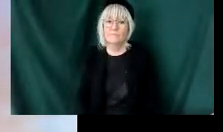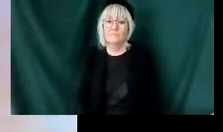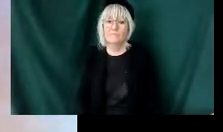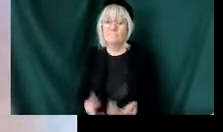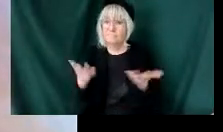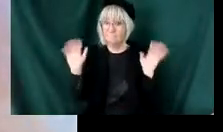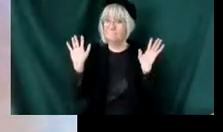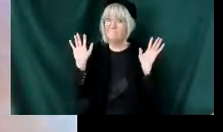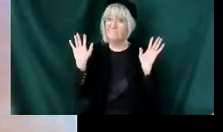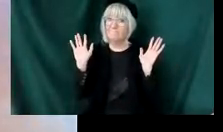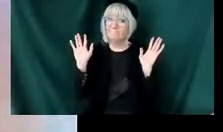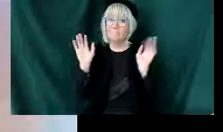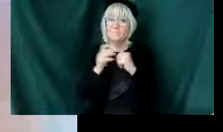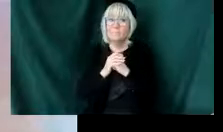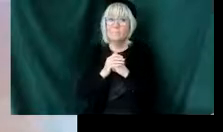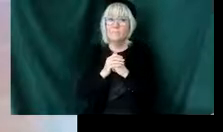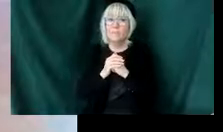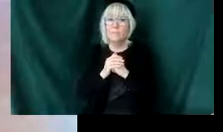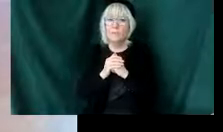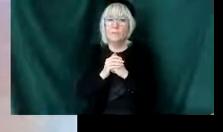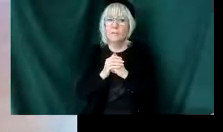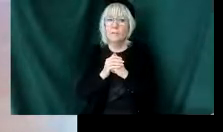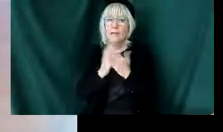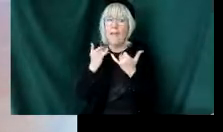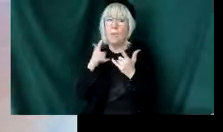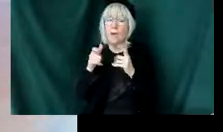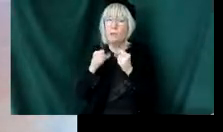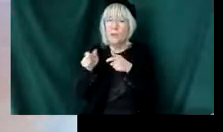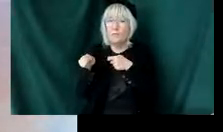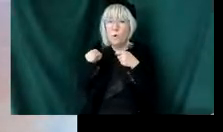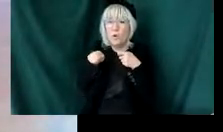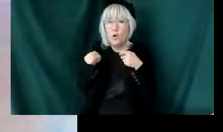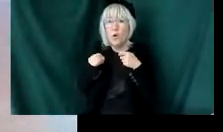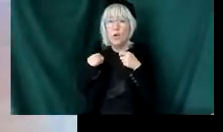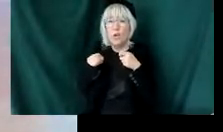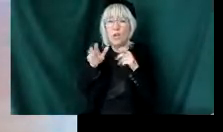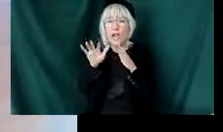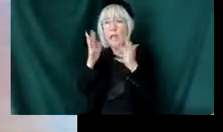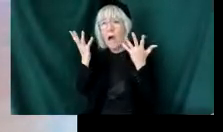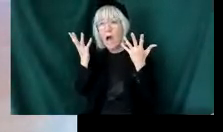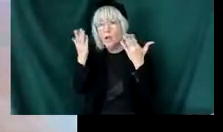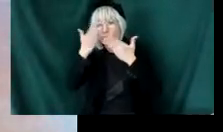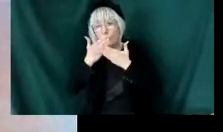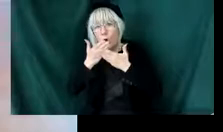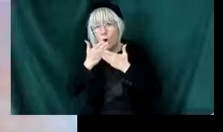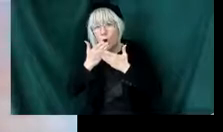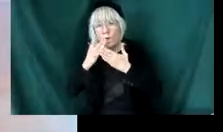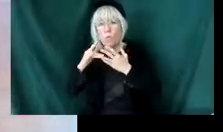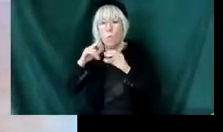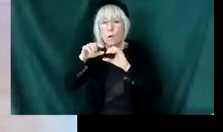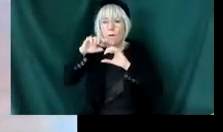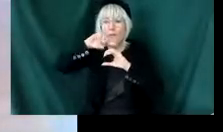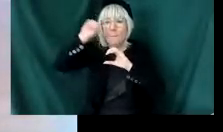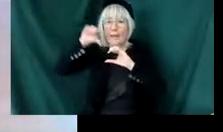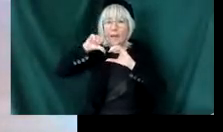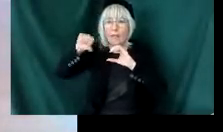Okay. So now I want to try to bring out the light and dark on the petals.